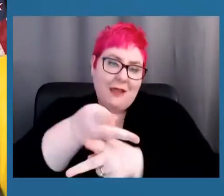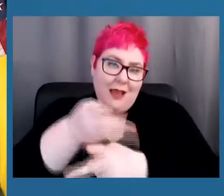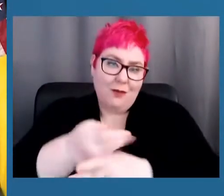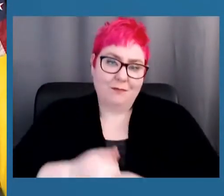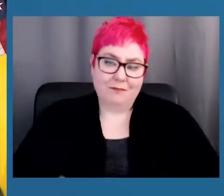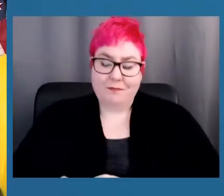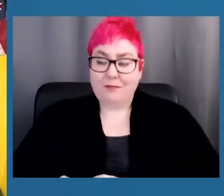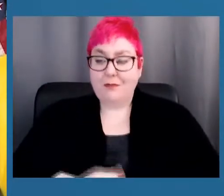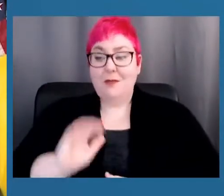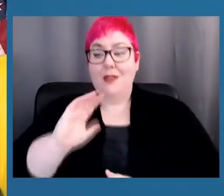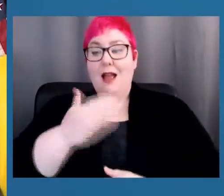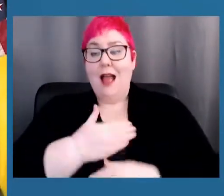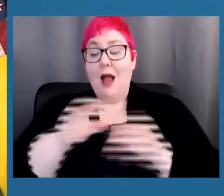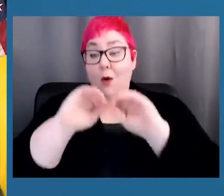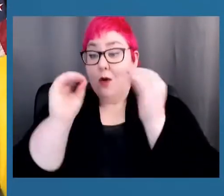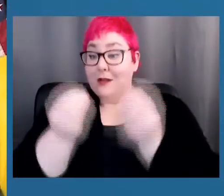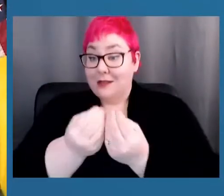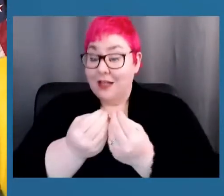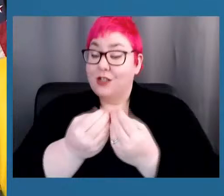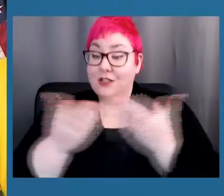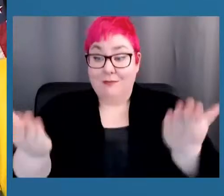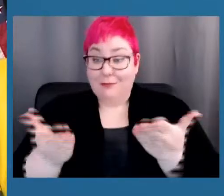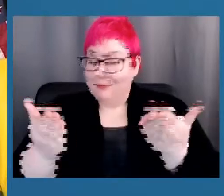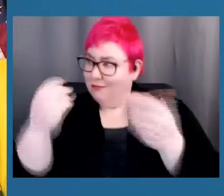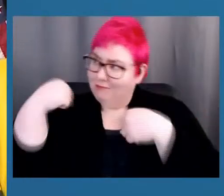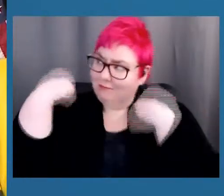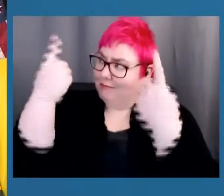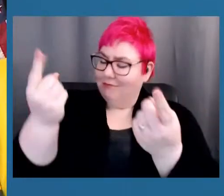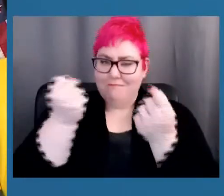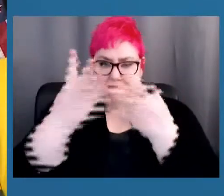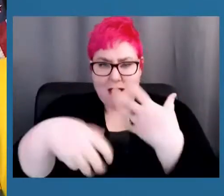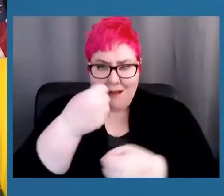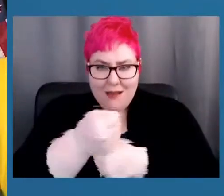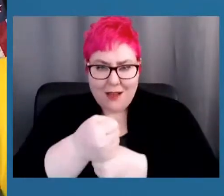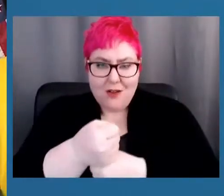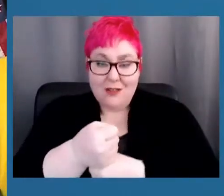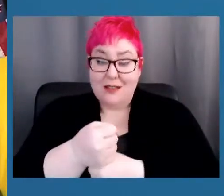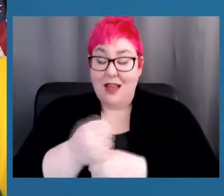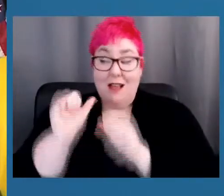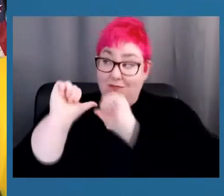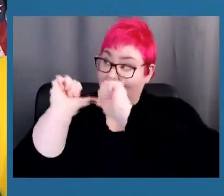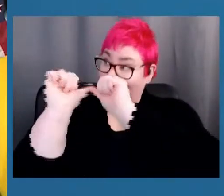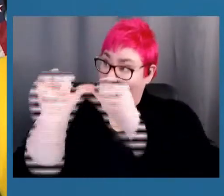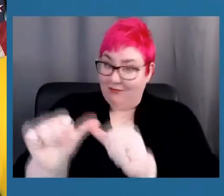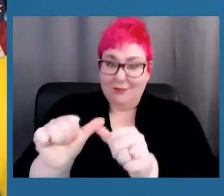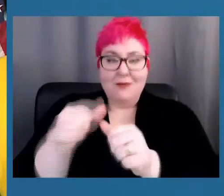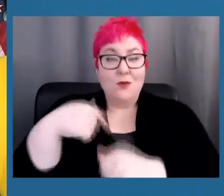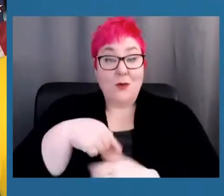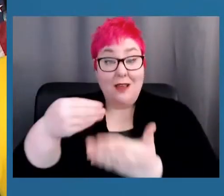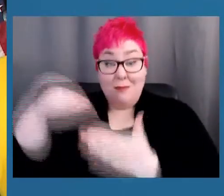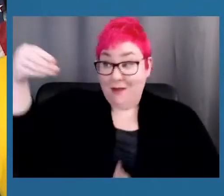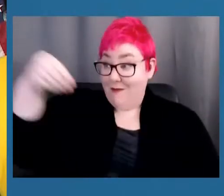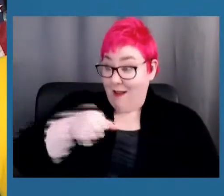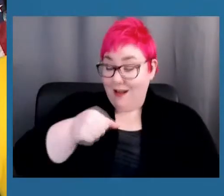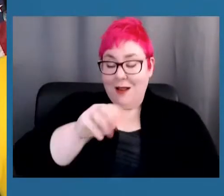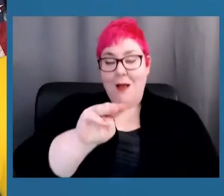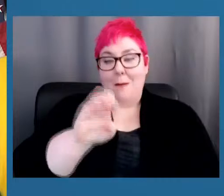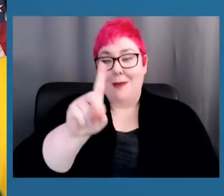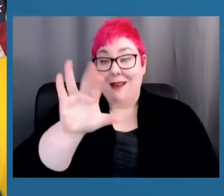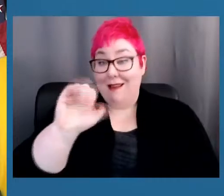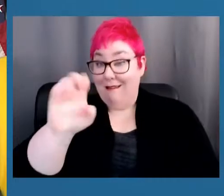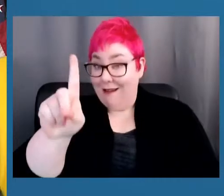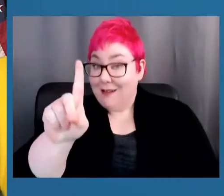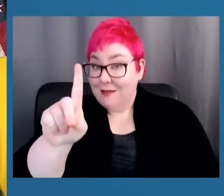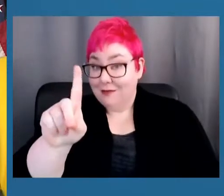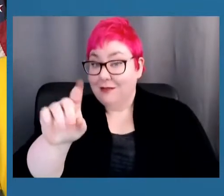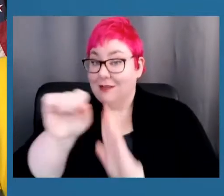organization has been here for many, many years, and for all of that time, we've been funded through the Medicaid program in the state of New